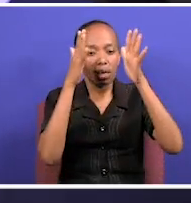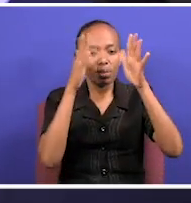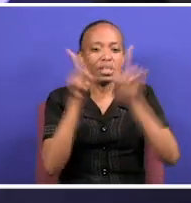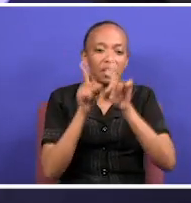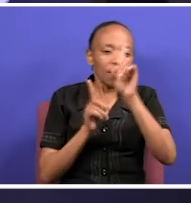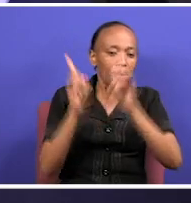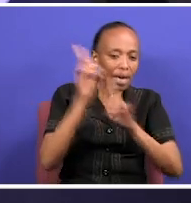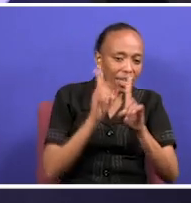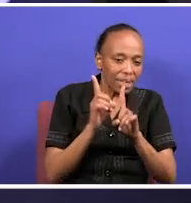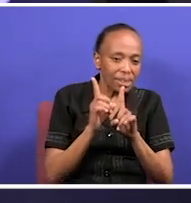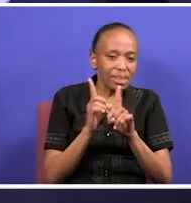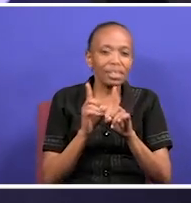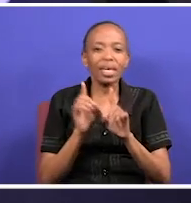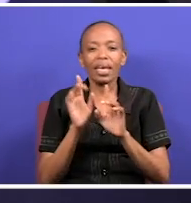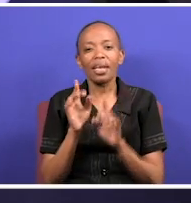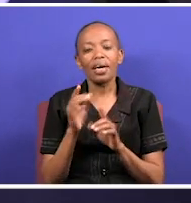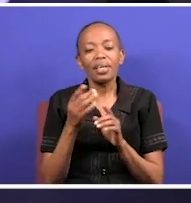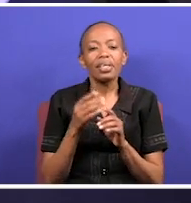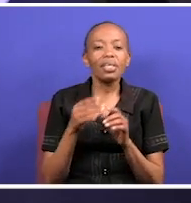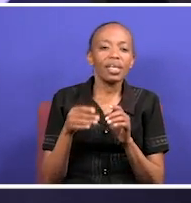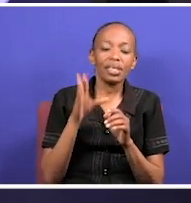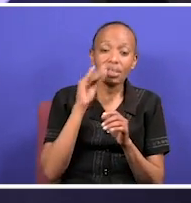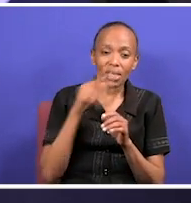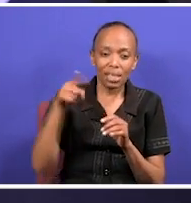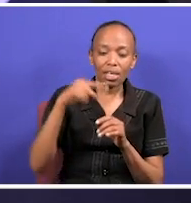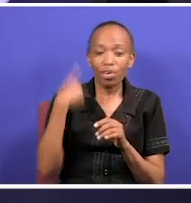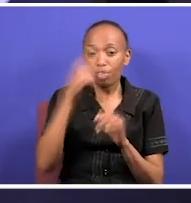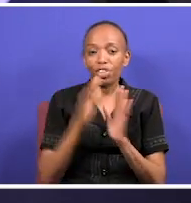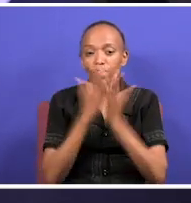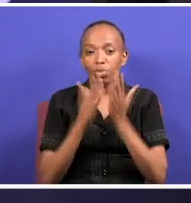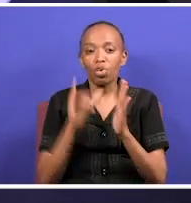dance emojis, hands in the chat section on Facebook